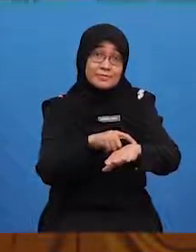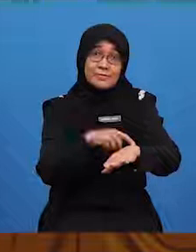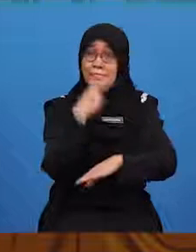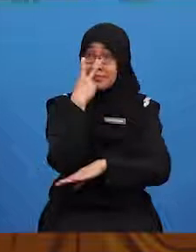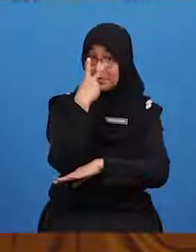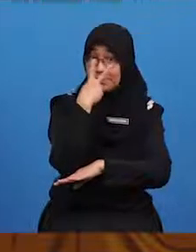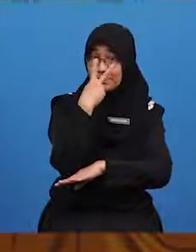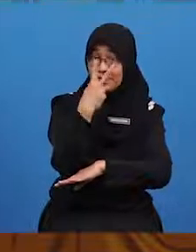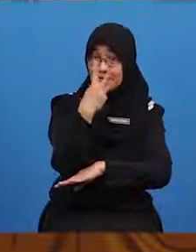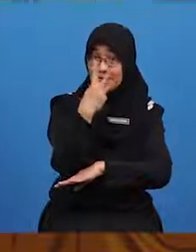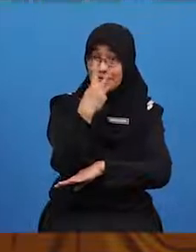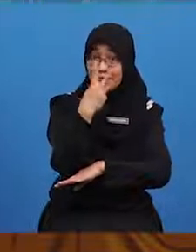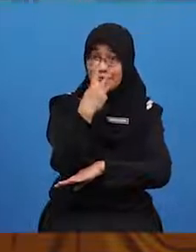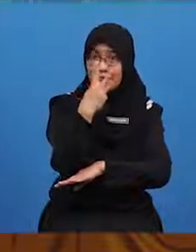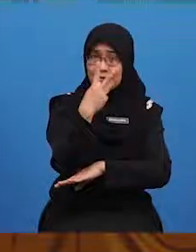What is the time?